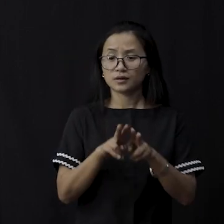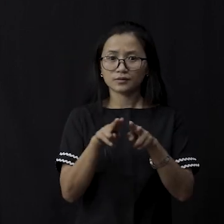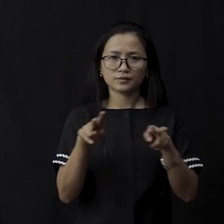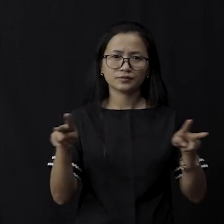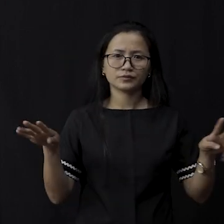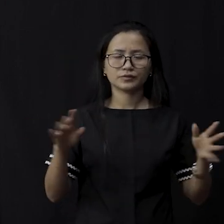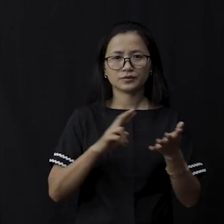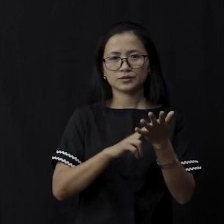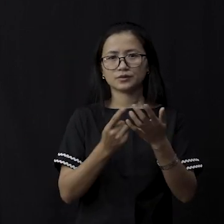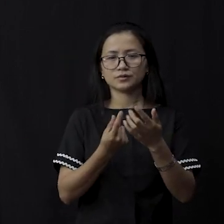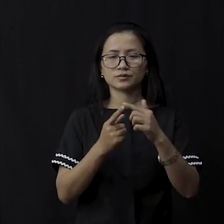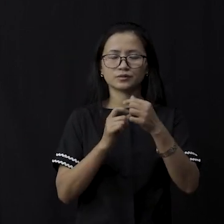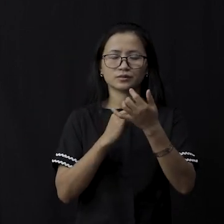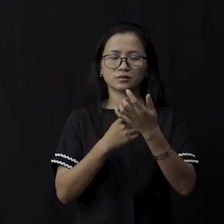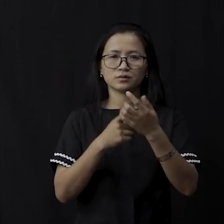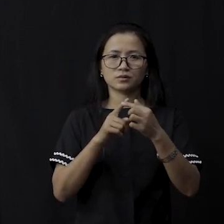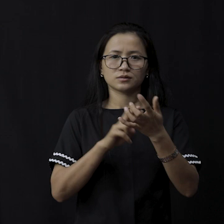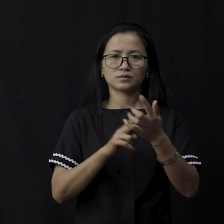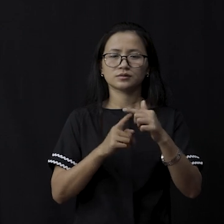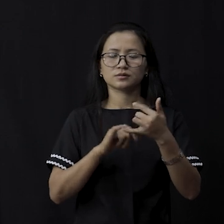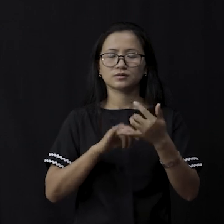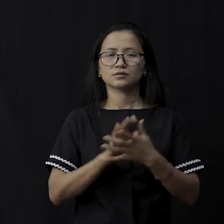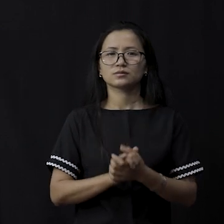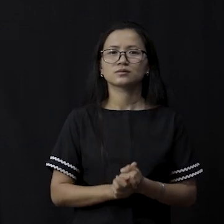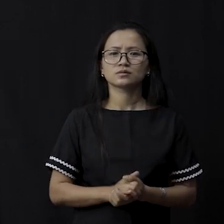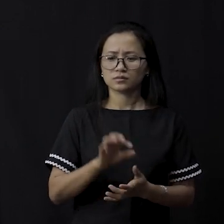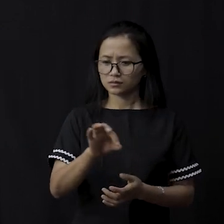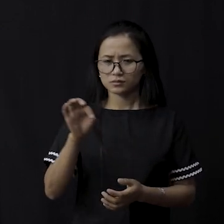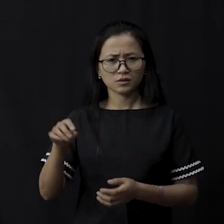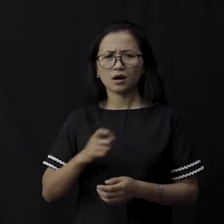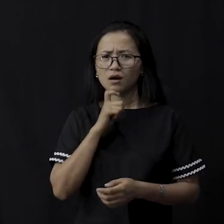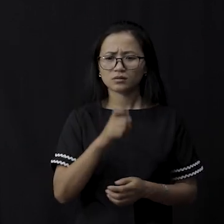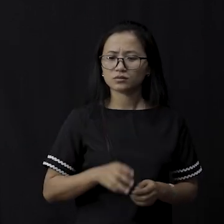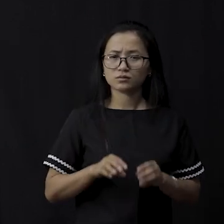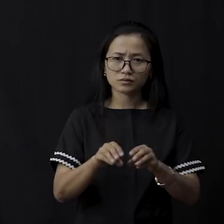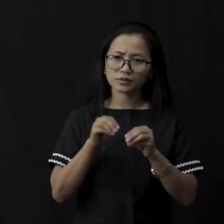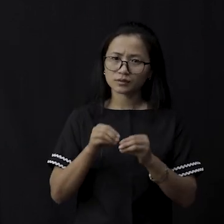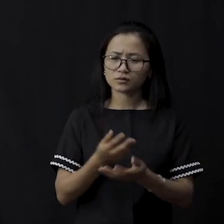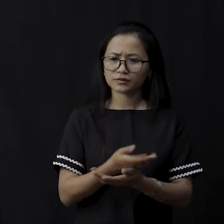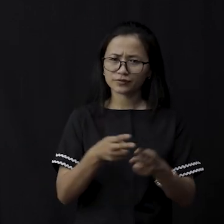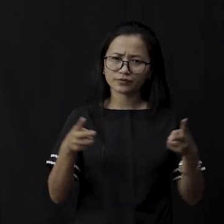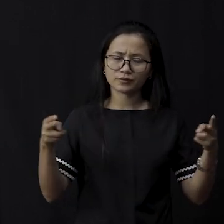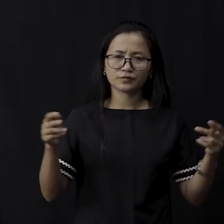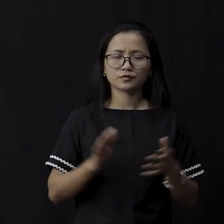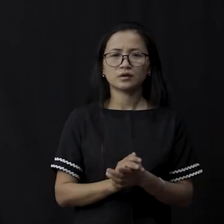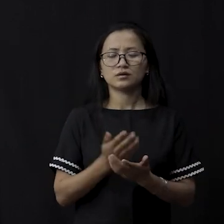different nutrients, okay? Why your mommy insists that you take all these different things.